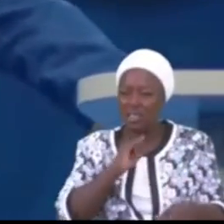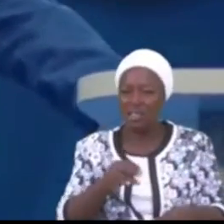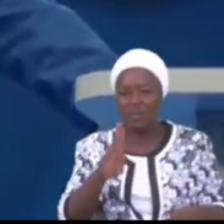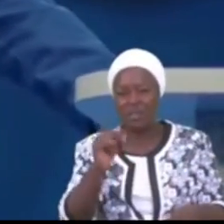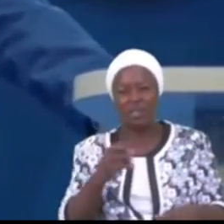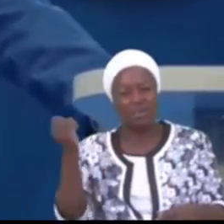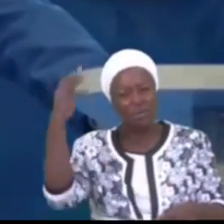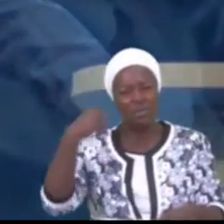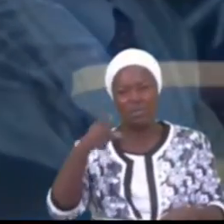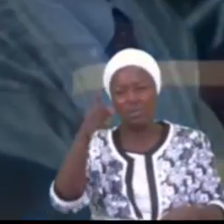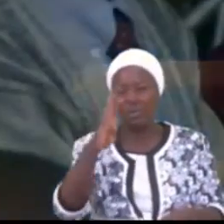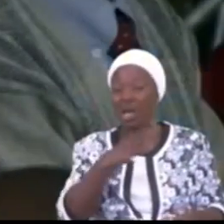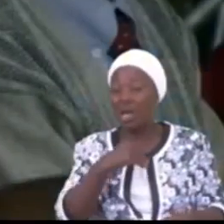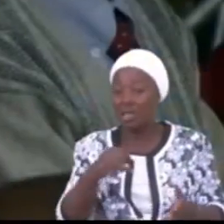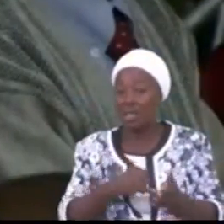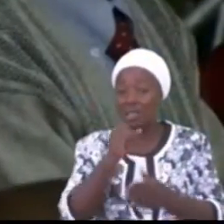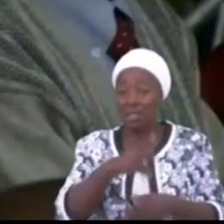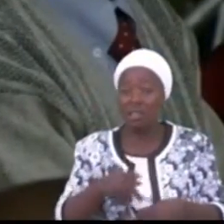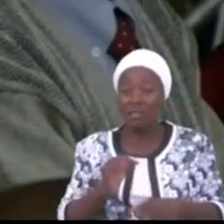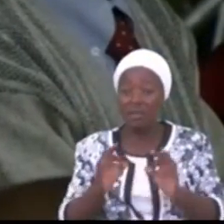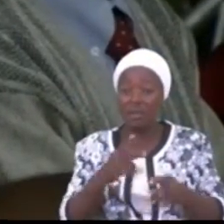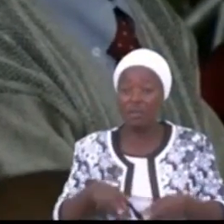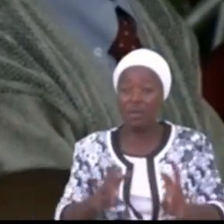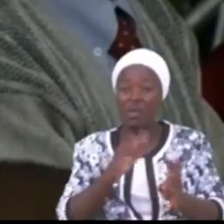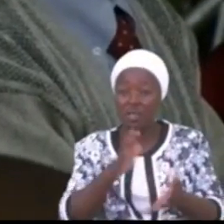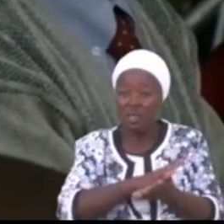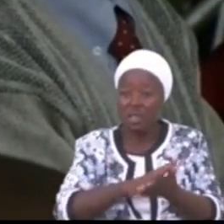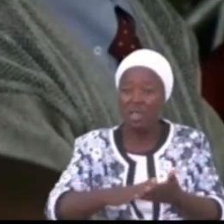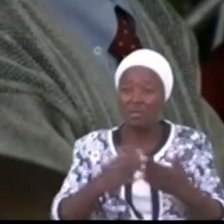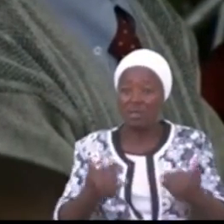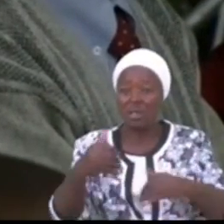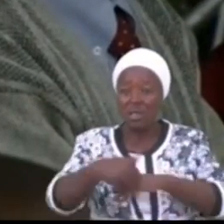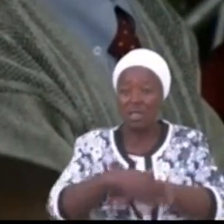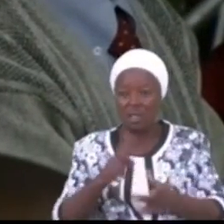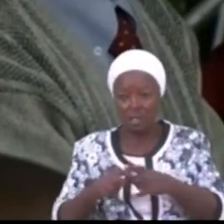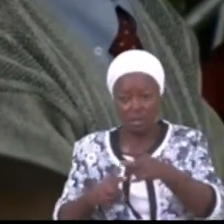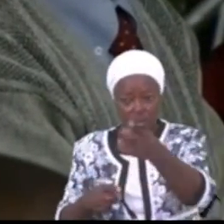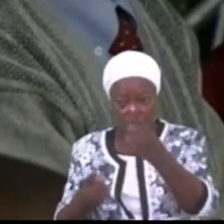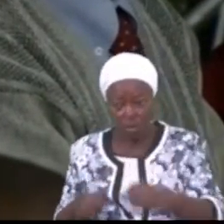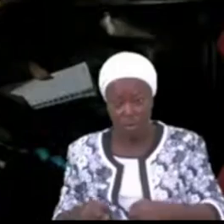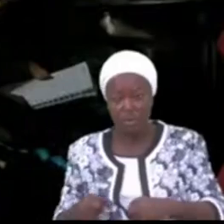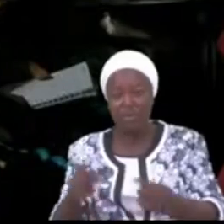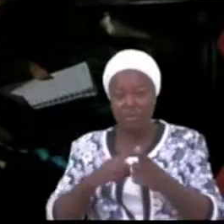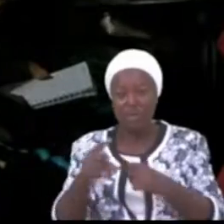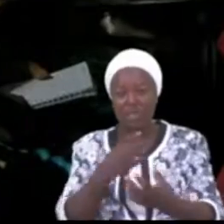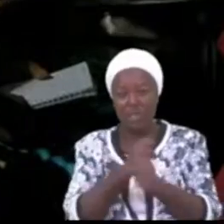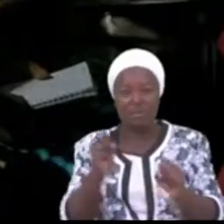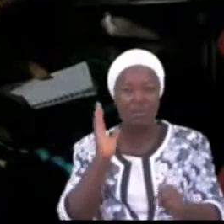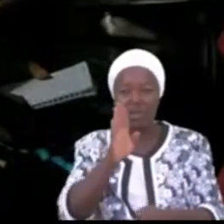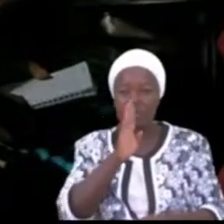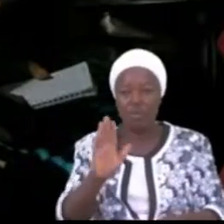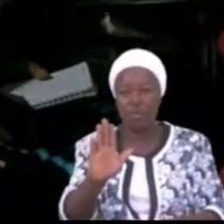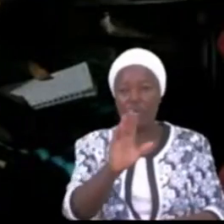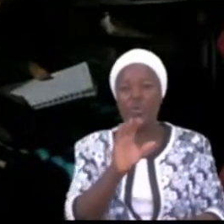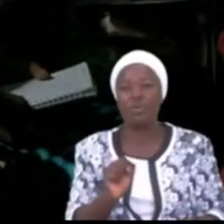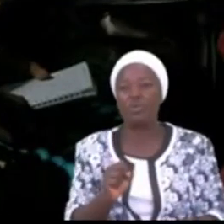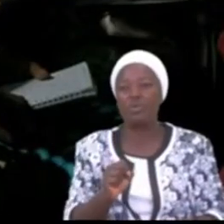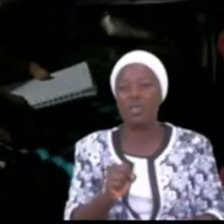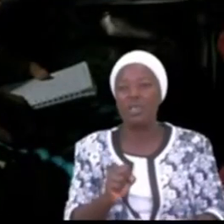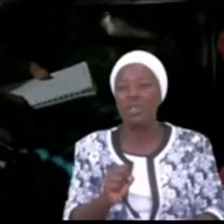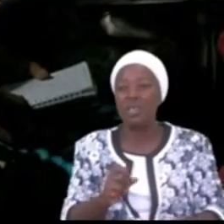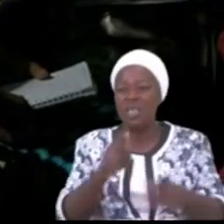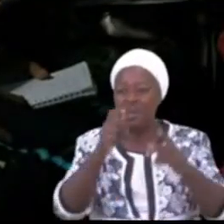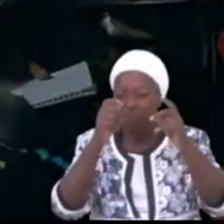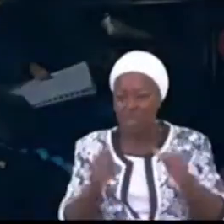way is made clear tonight, and you come, salvation will be yours. Immediate